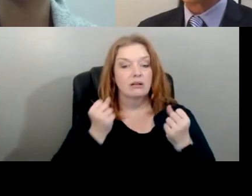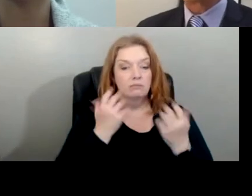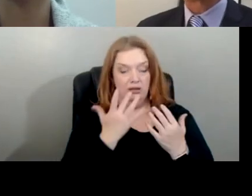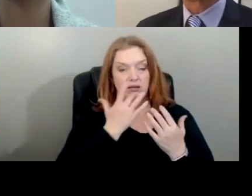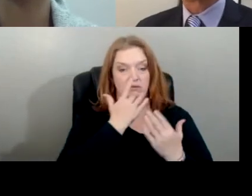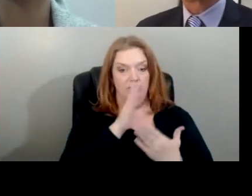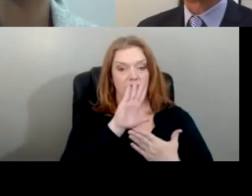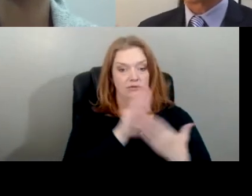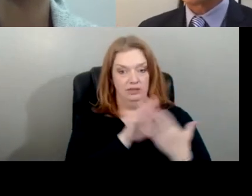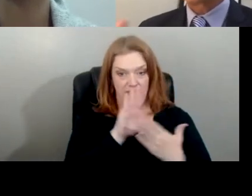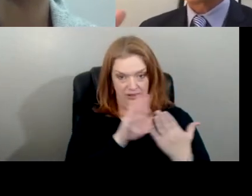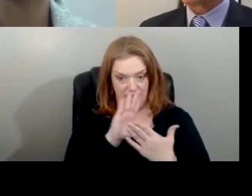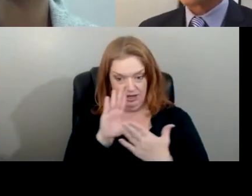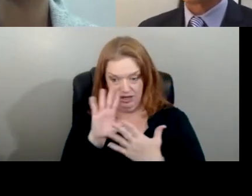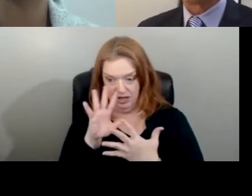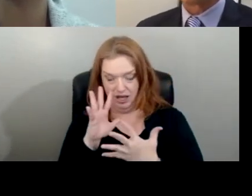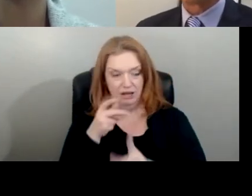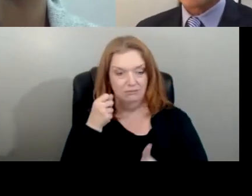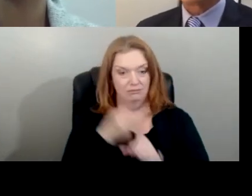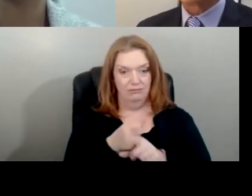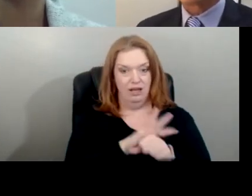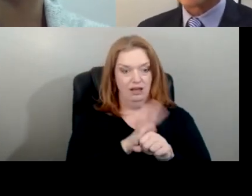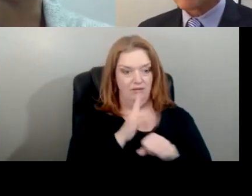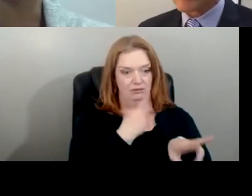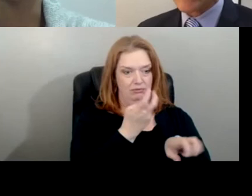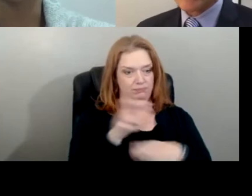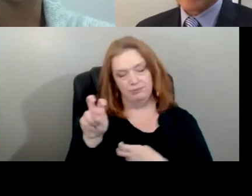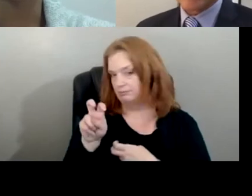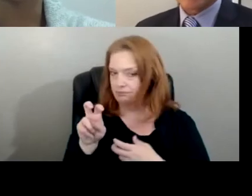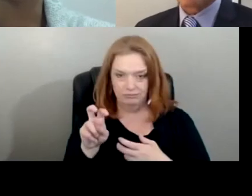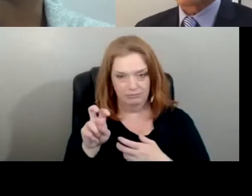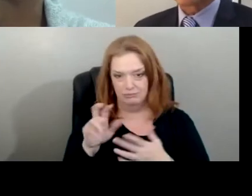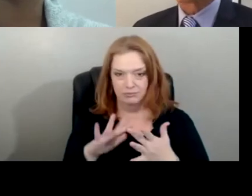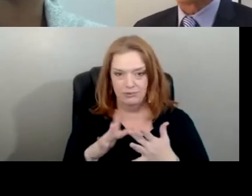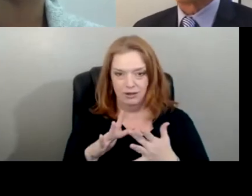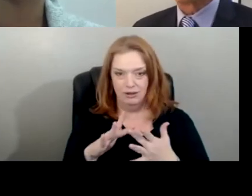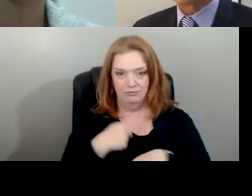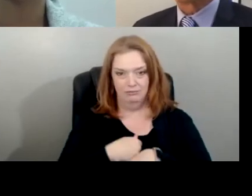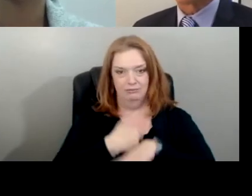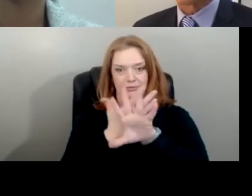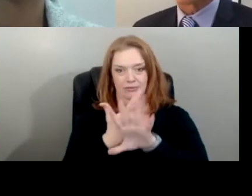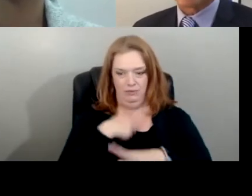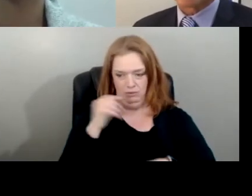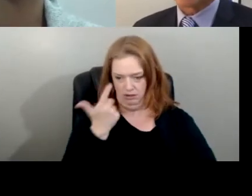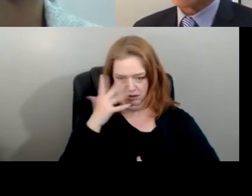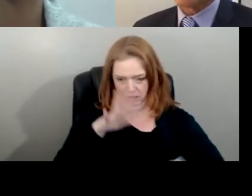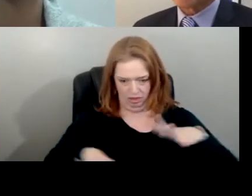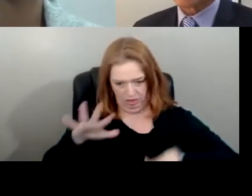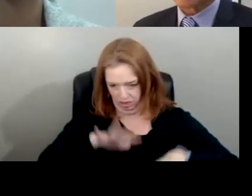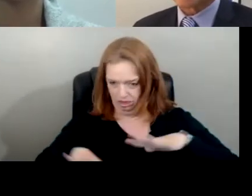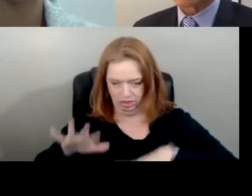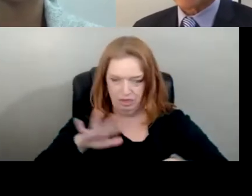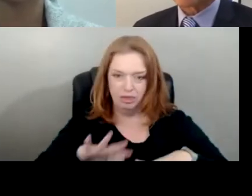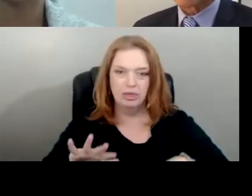COVID hits and we hit this virtual format that we were all trying to figure out for months and months, but the